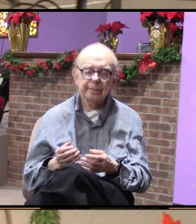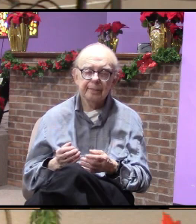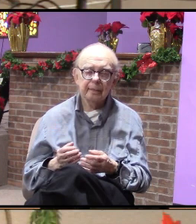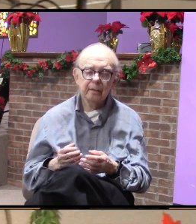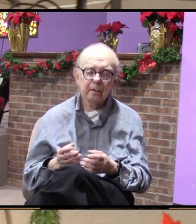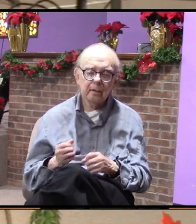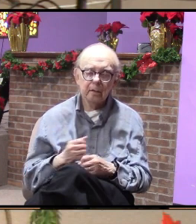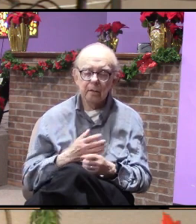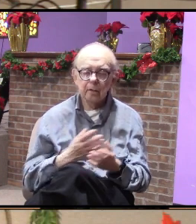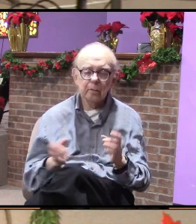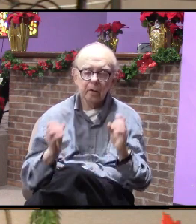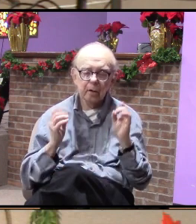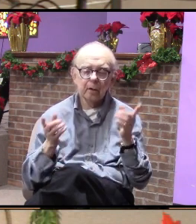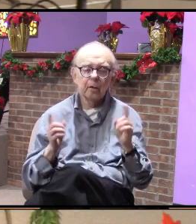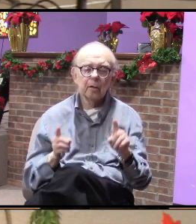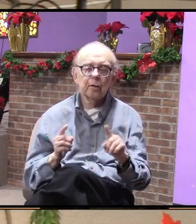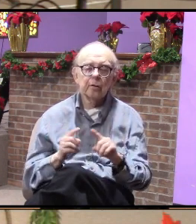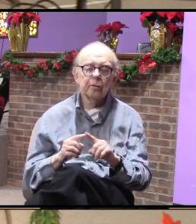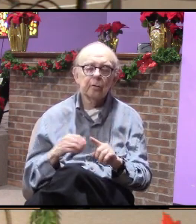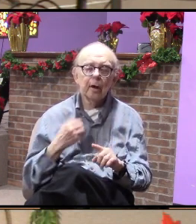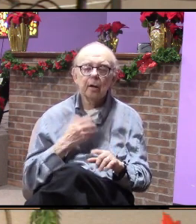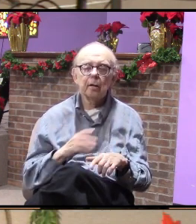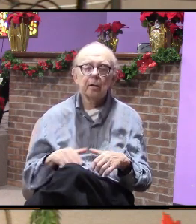which has brought chaos to our life.